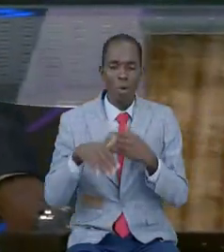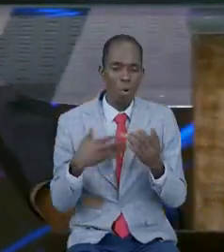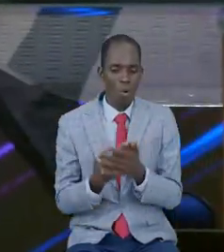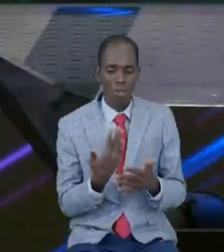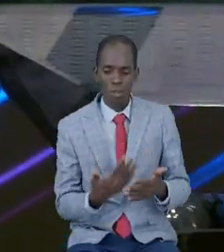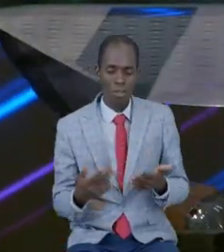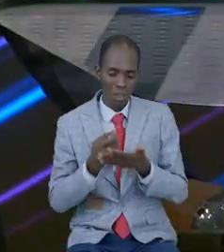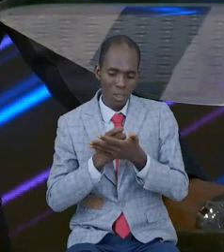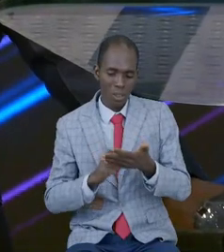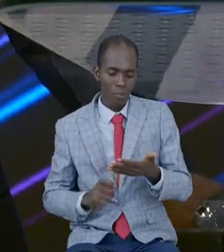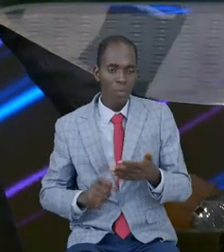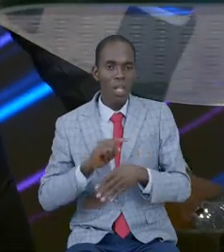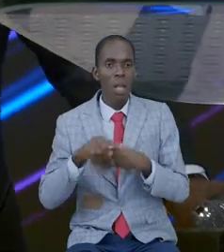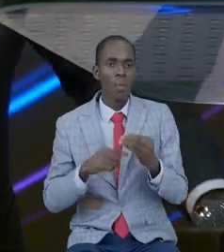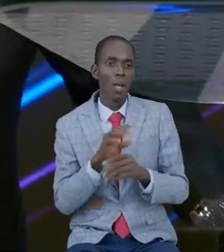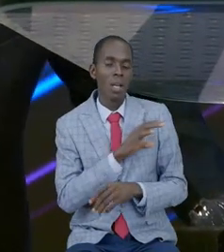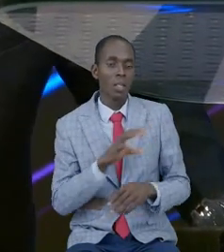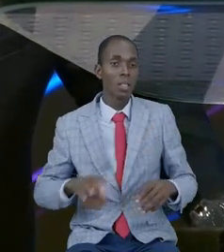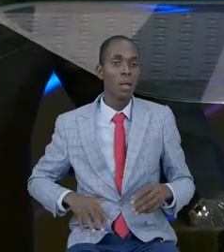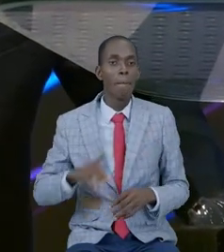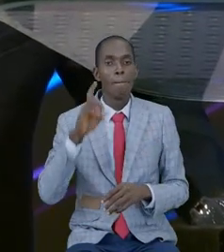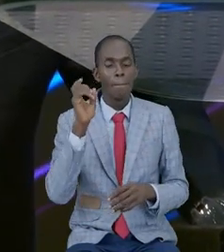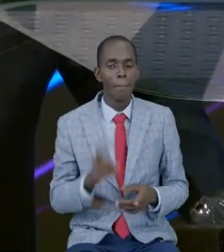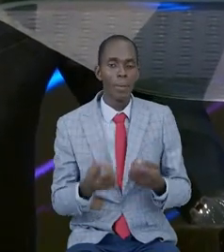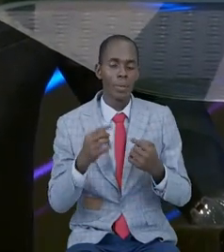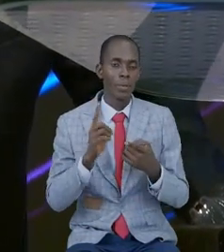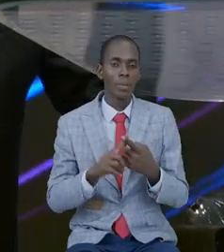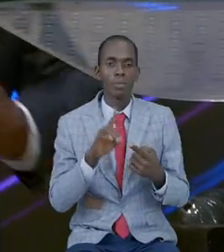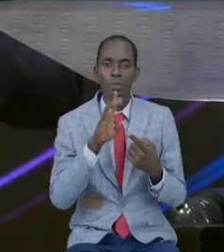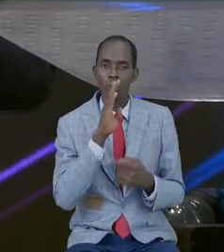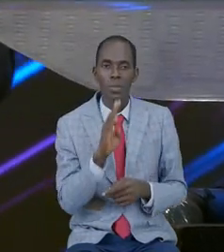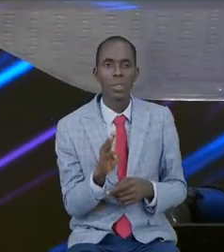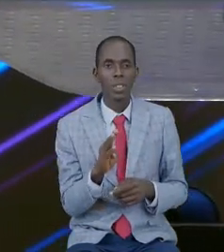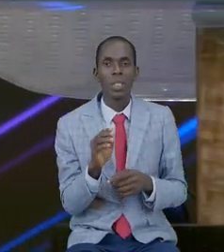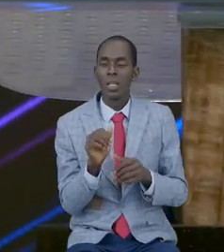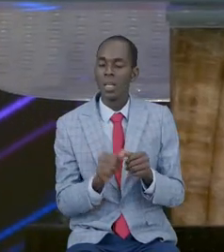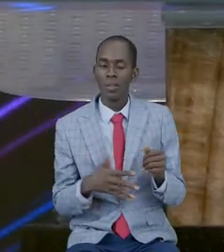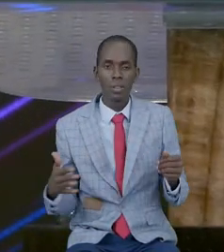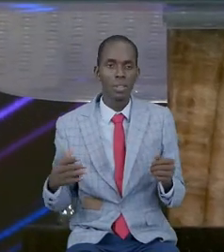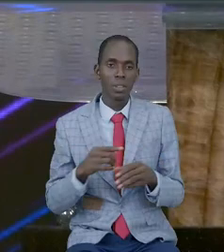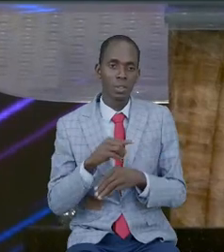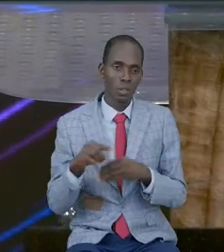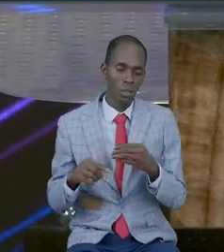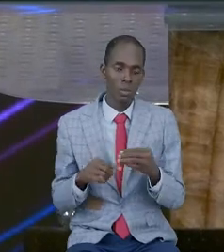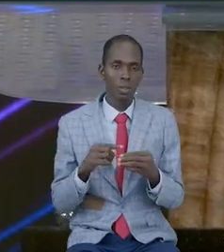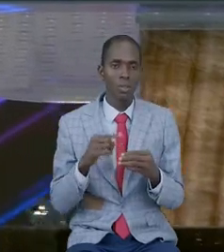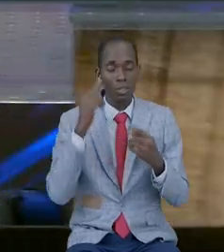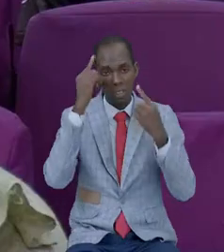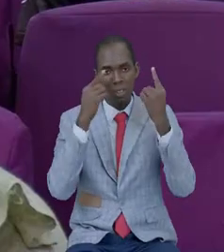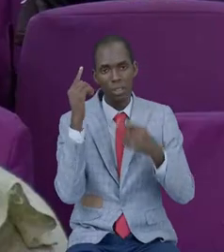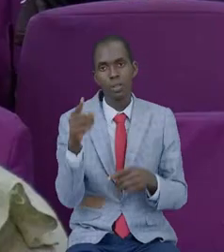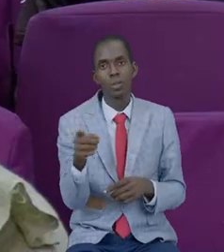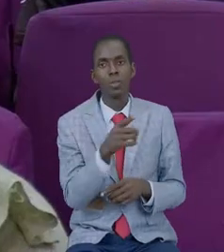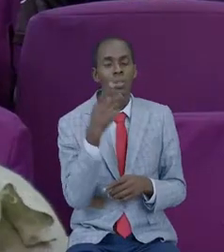about christ must be fulfilled everything concerning not me look at verse